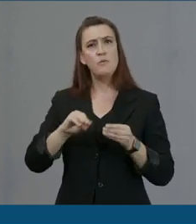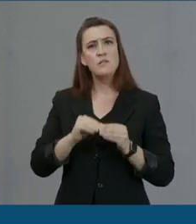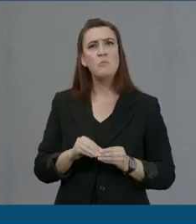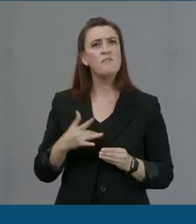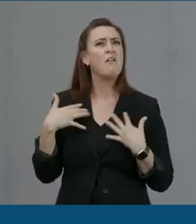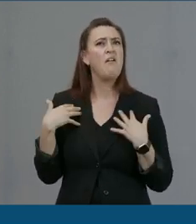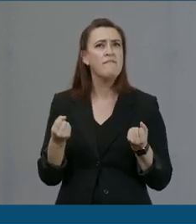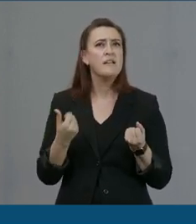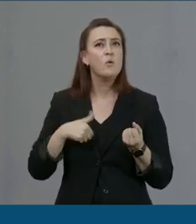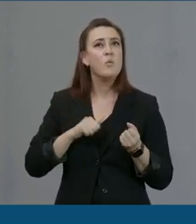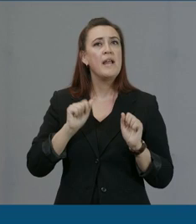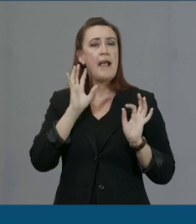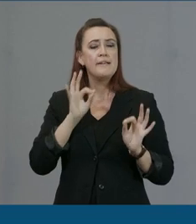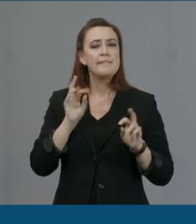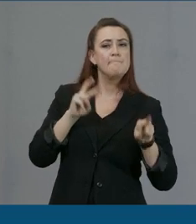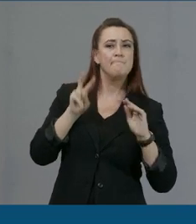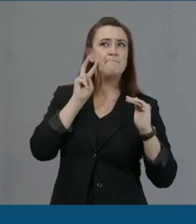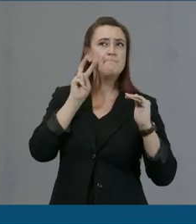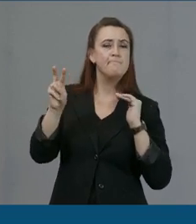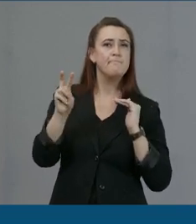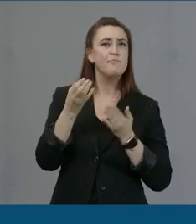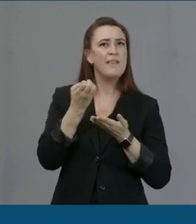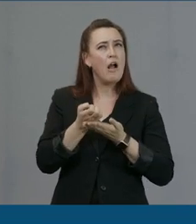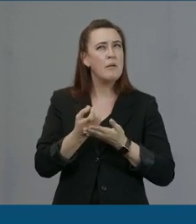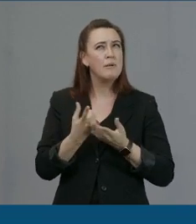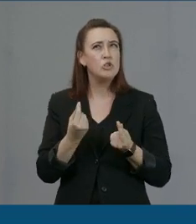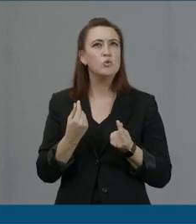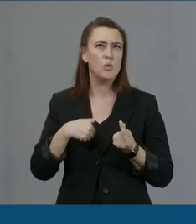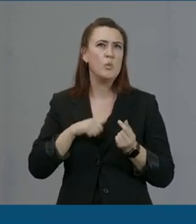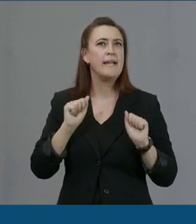some economic decisions safely.